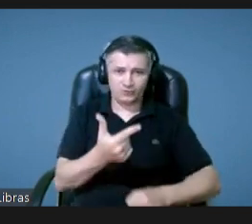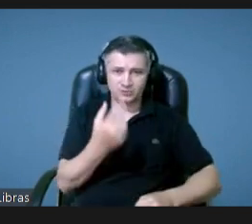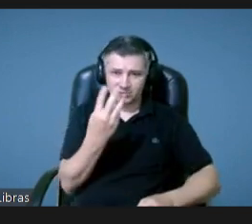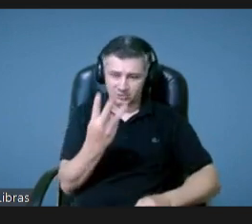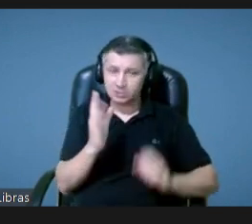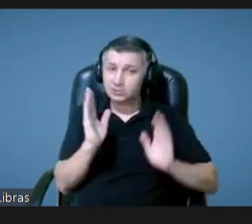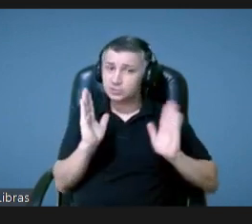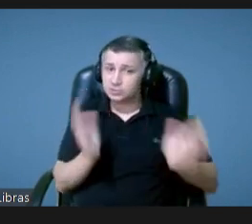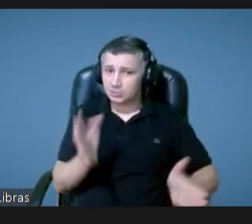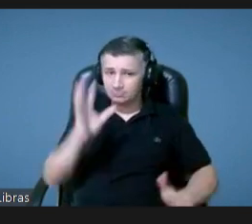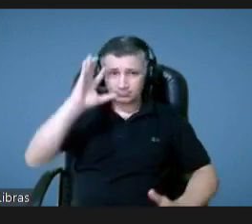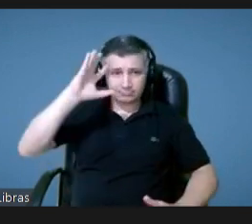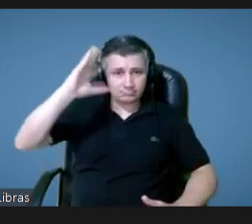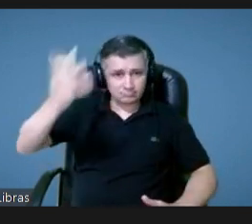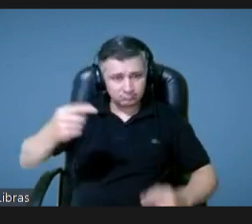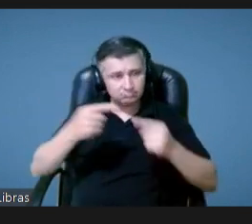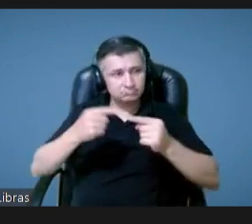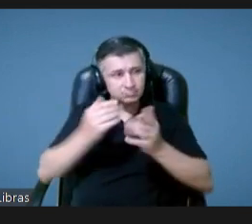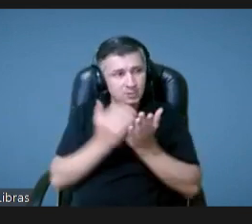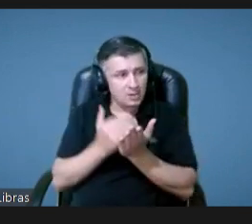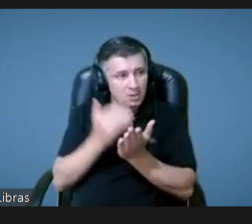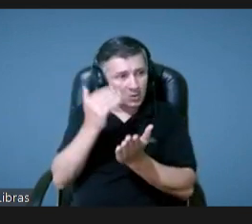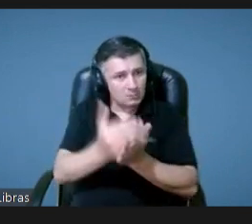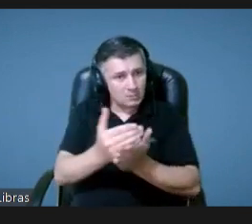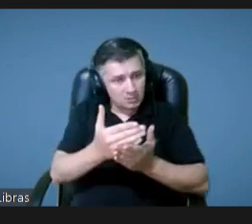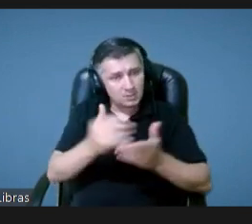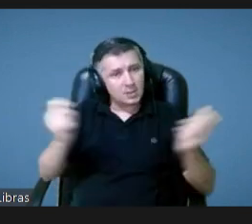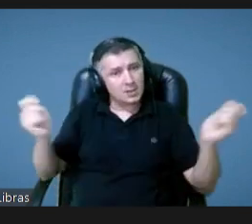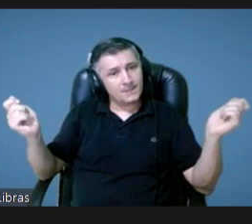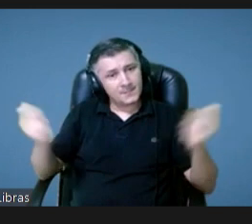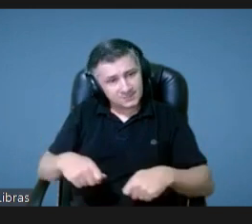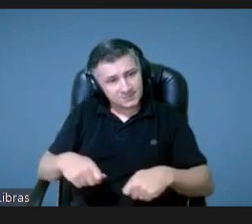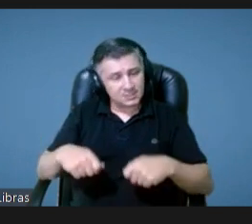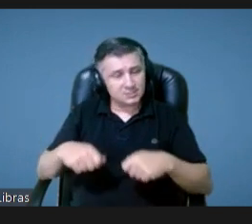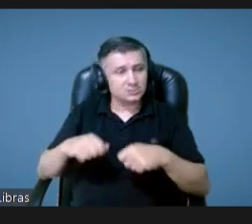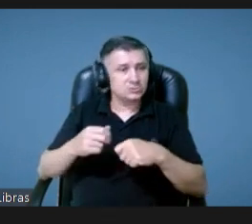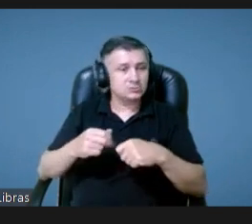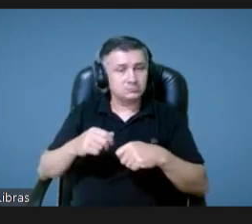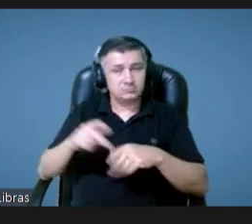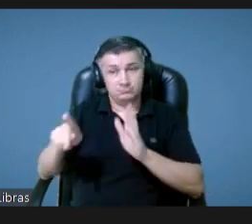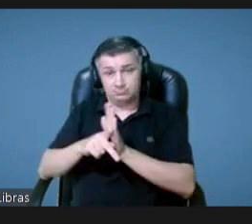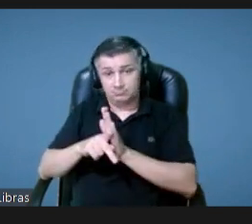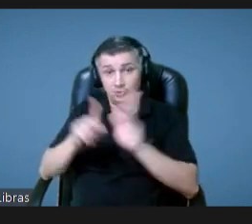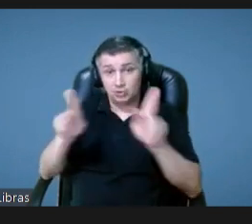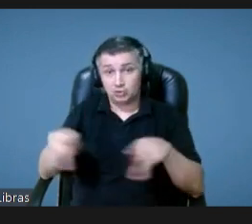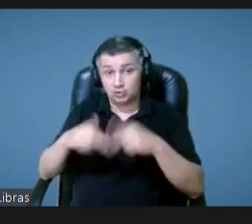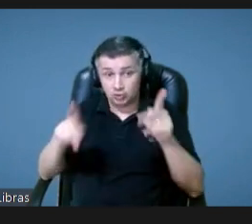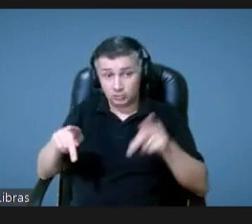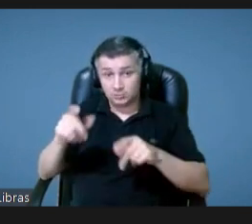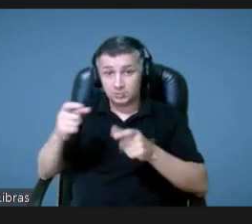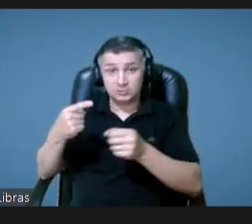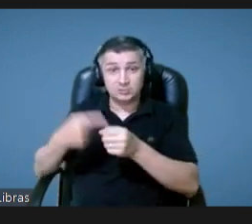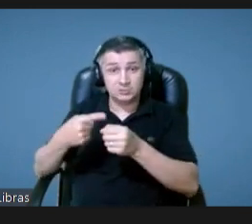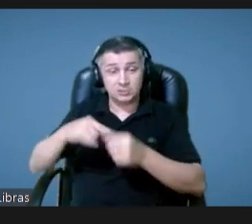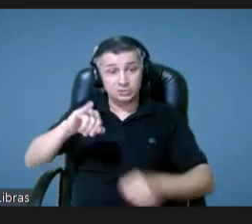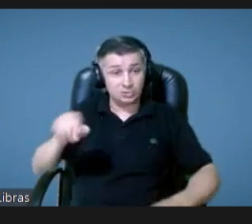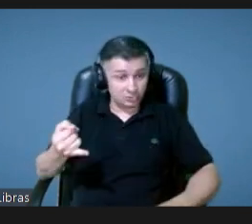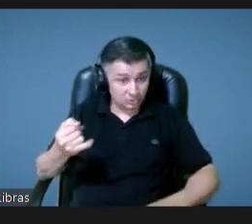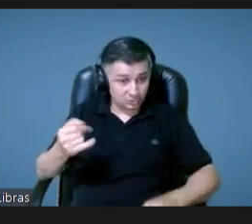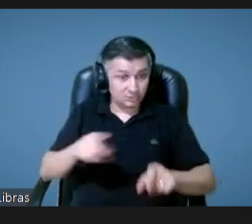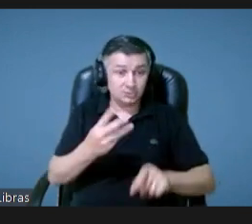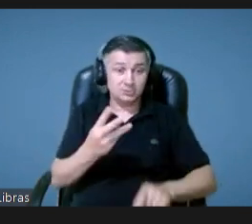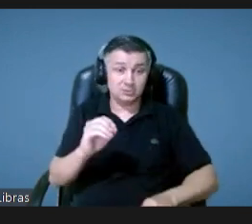investments throughout 2023, and we have seen an expansion in capacity in